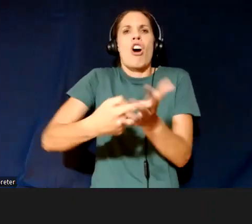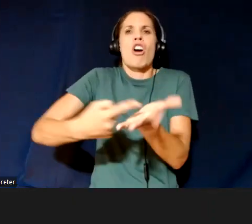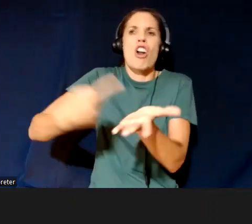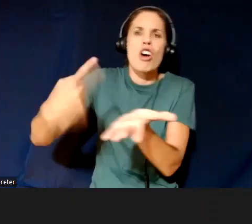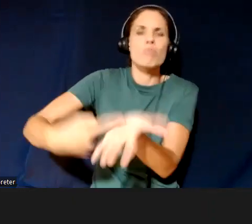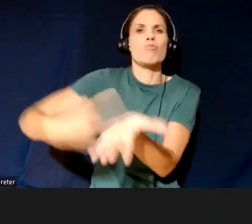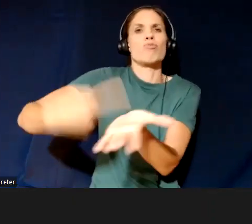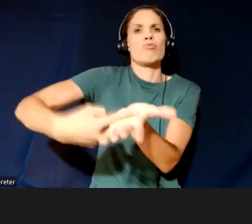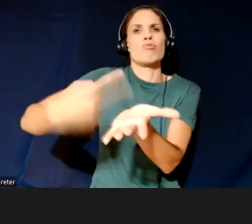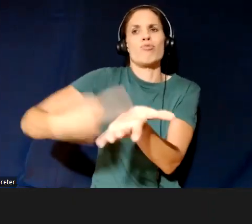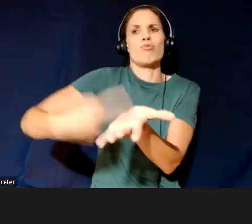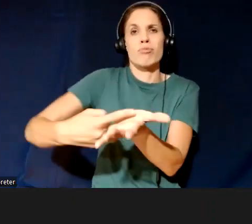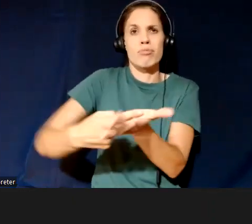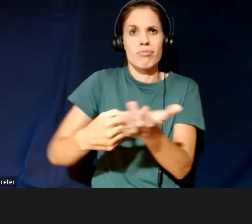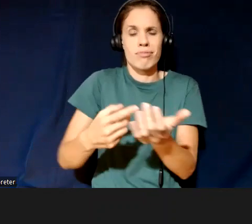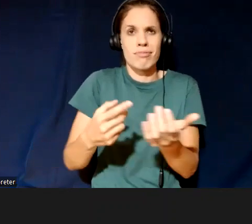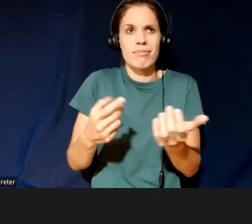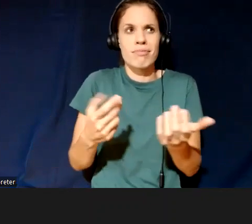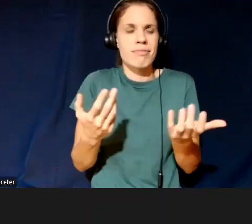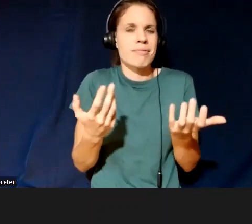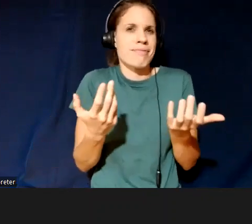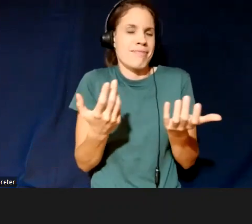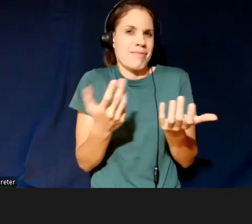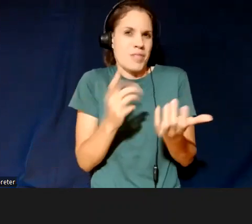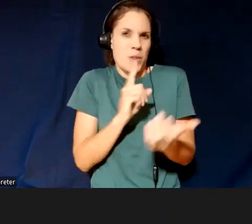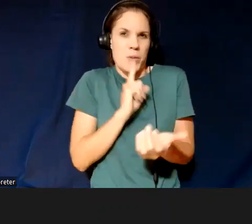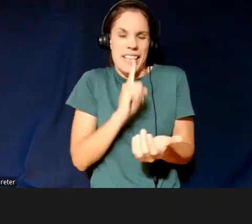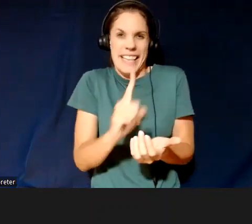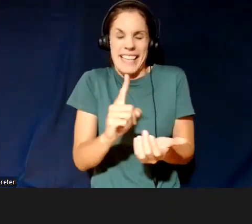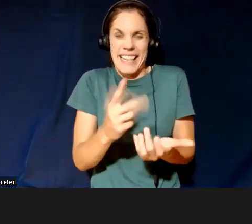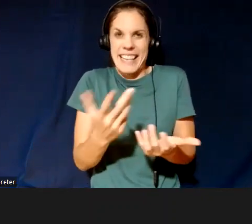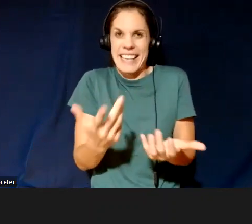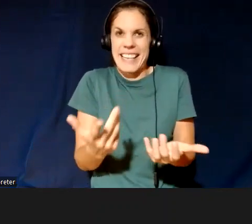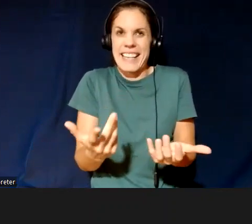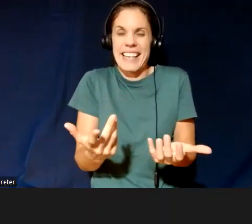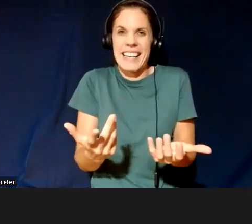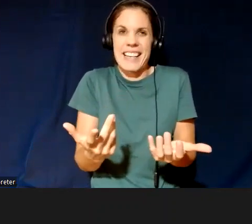need to triage. And so there aren't necessarily